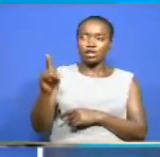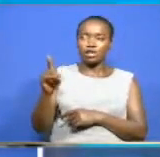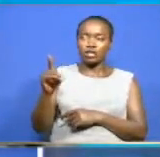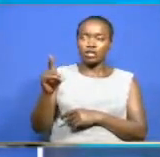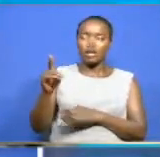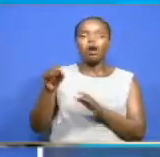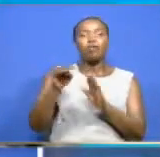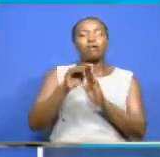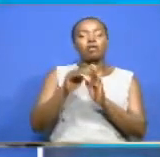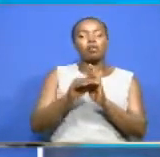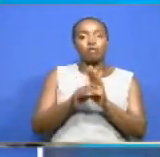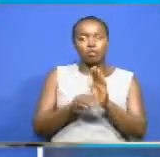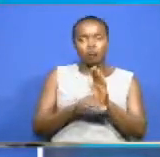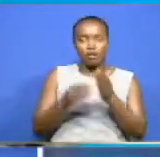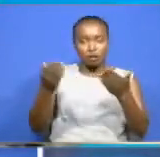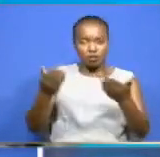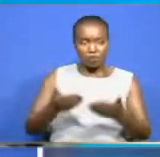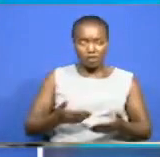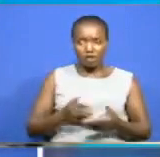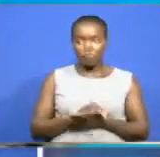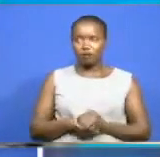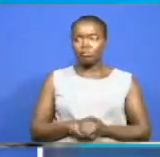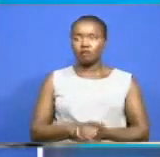program. Welcome to the program, guys.